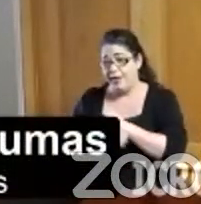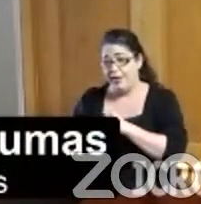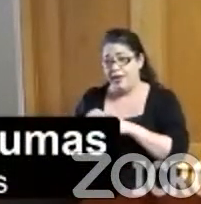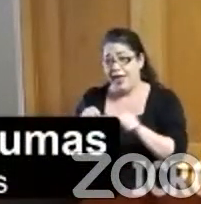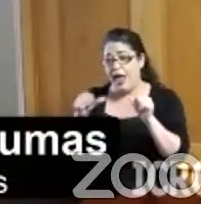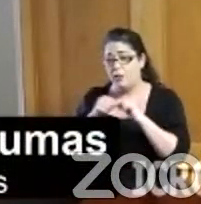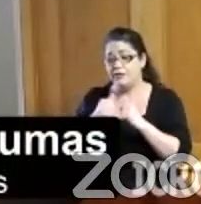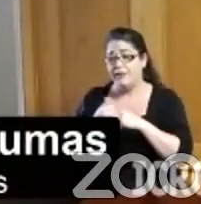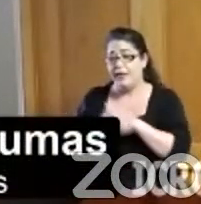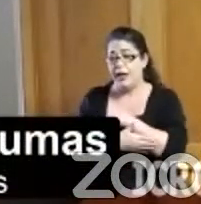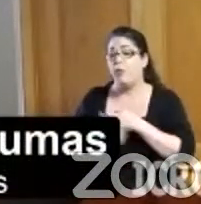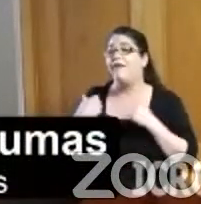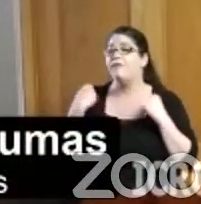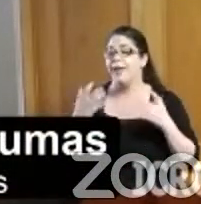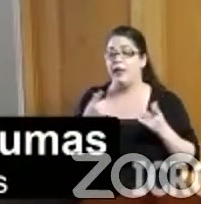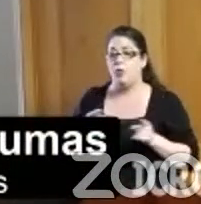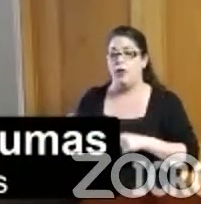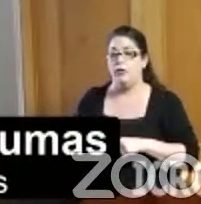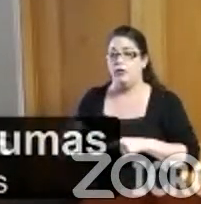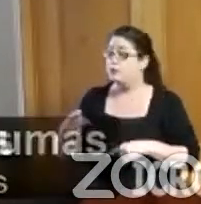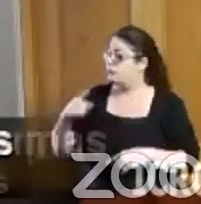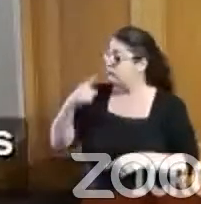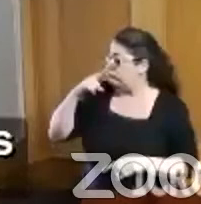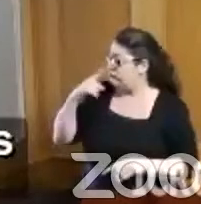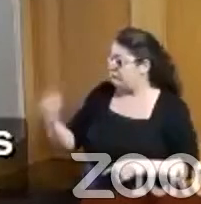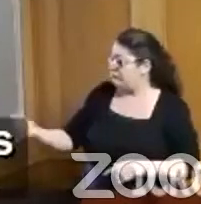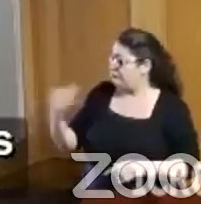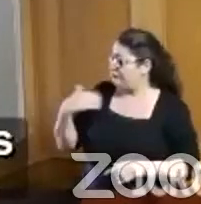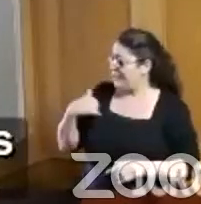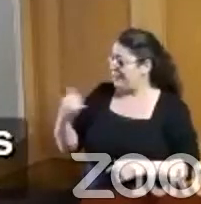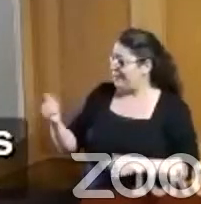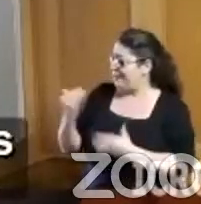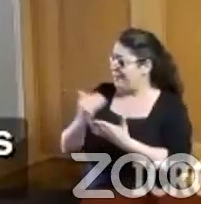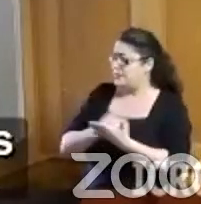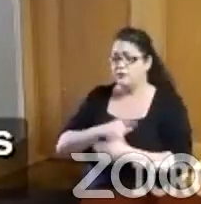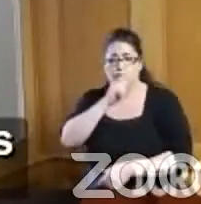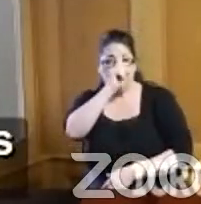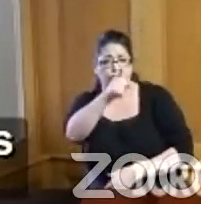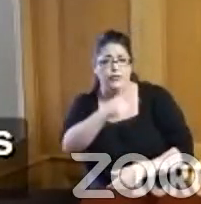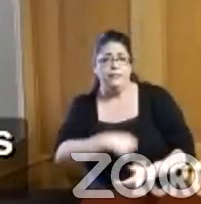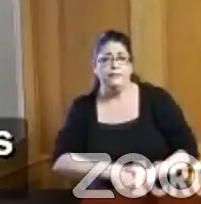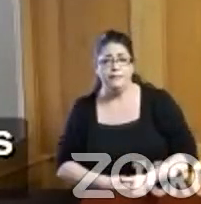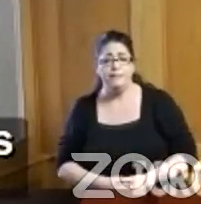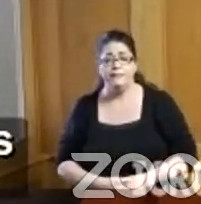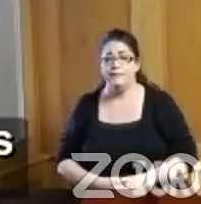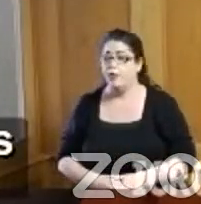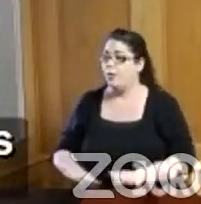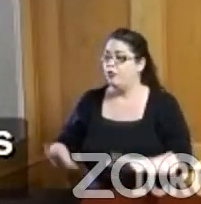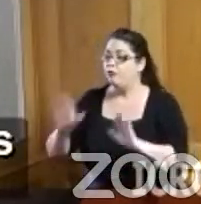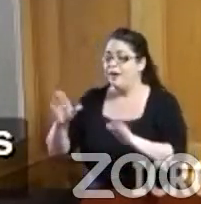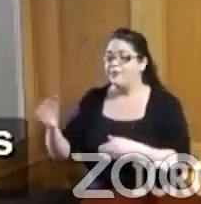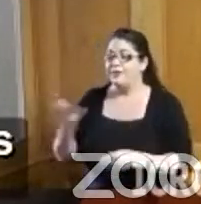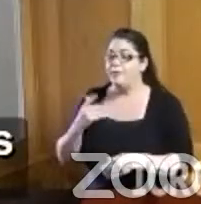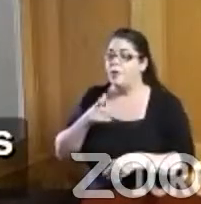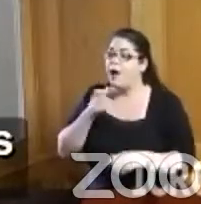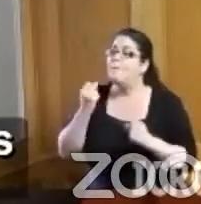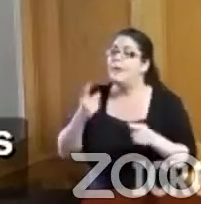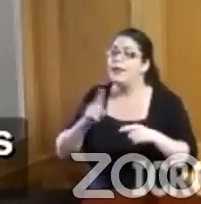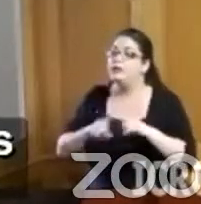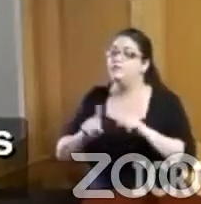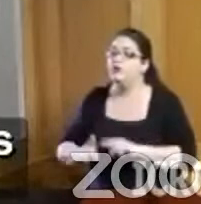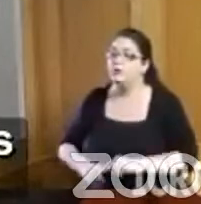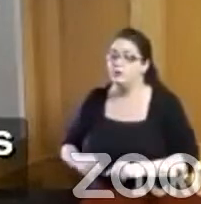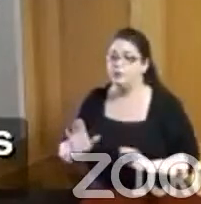We have a lot of studies going on. Can I get a list of that? Can we get a list of that? Yeah, absolutely. That would be great. Yeah. Yeah. Okay.